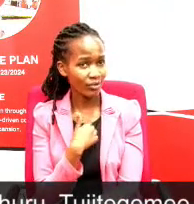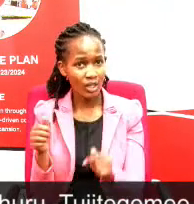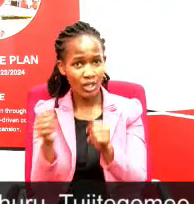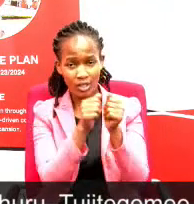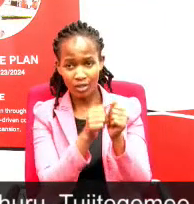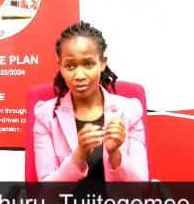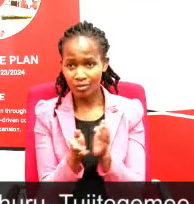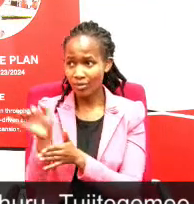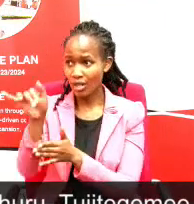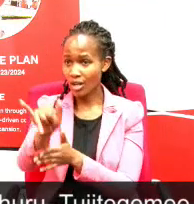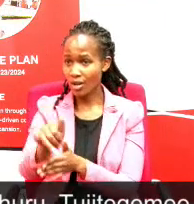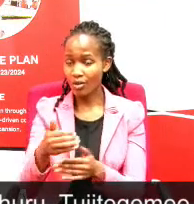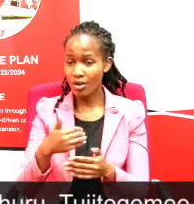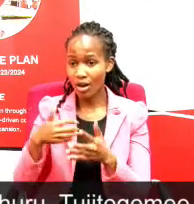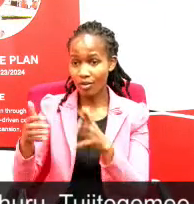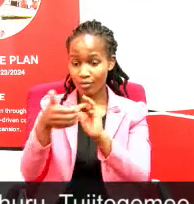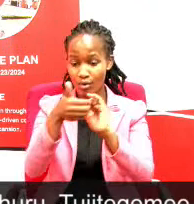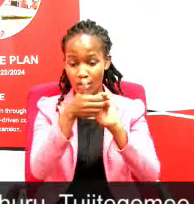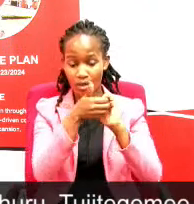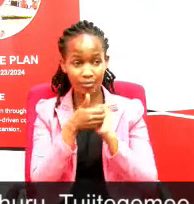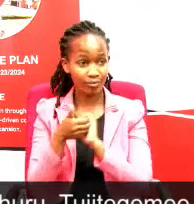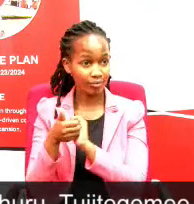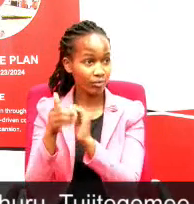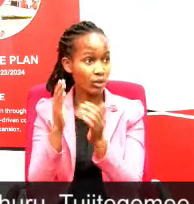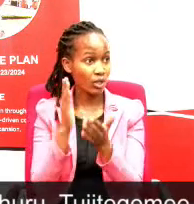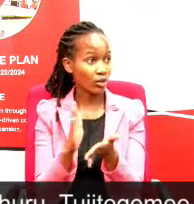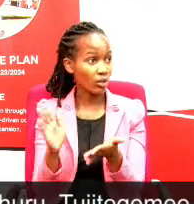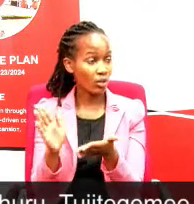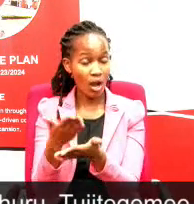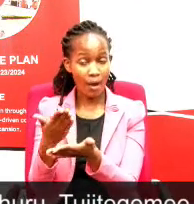Together with that, we have engaged. We were part of this